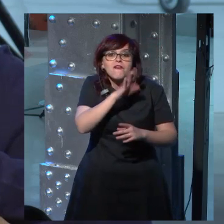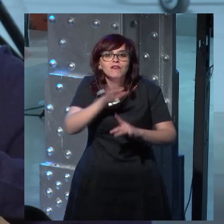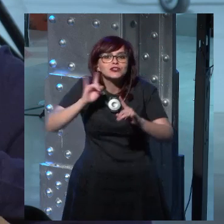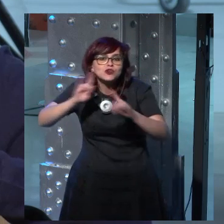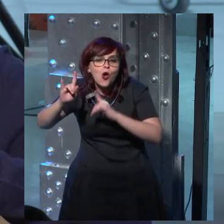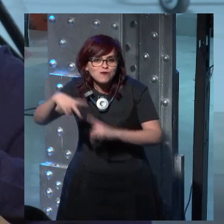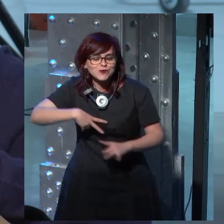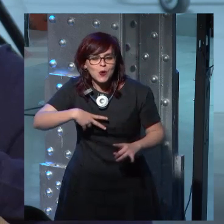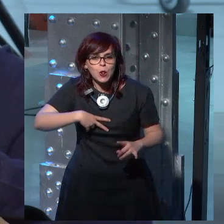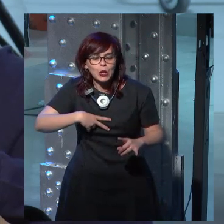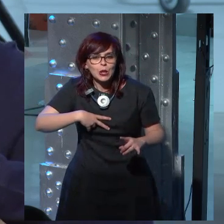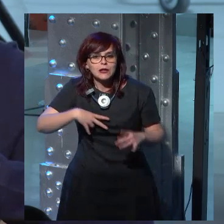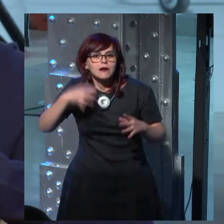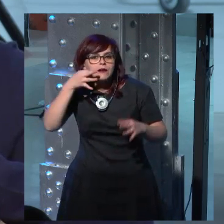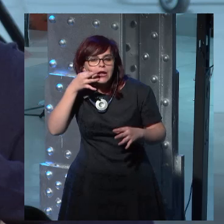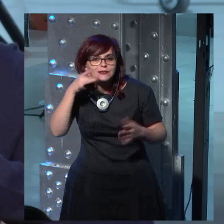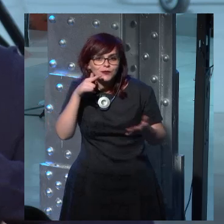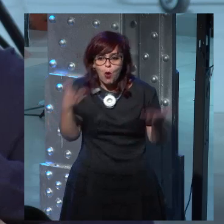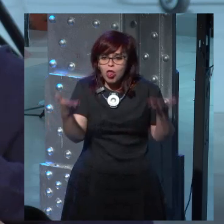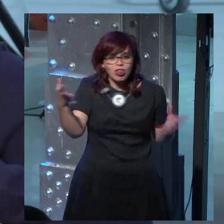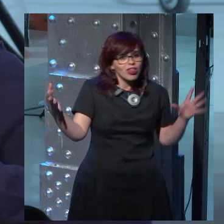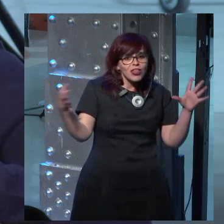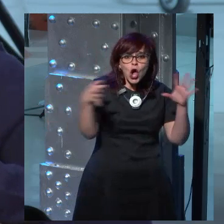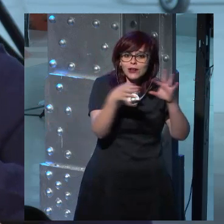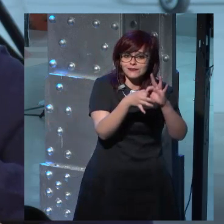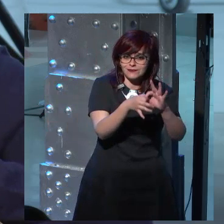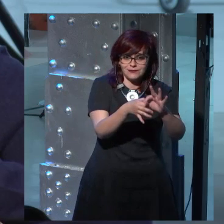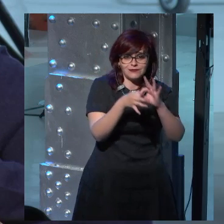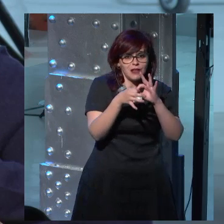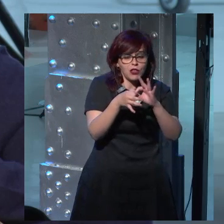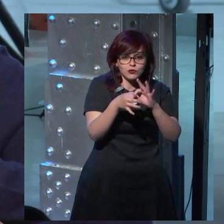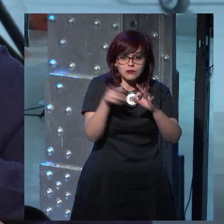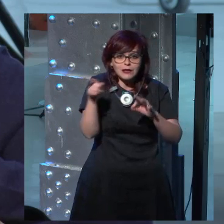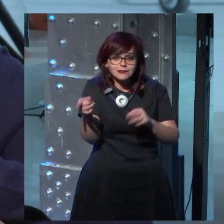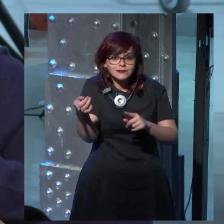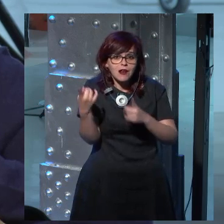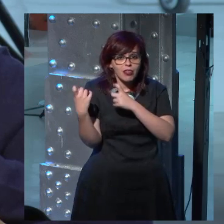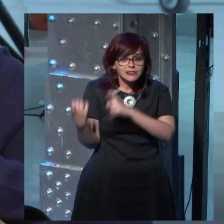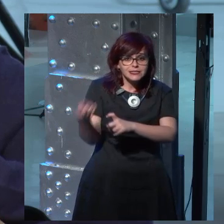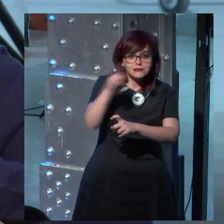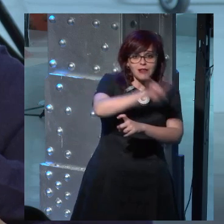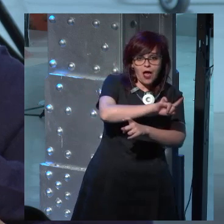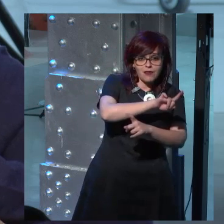think that they're just connected and we're lucky. And I don't,